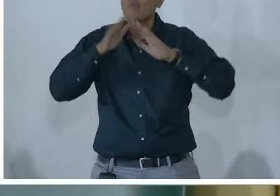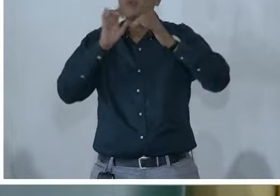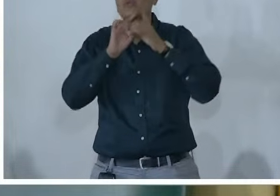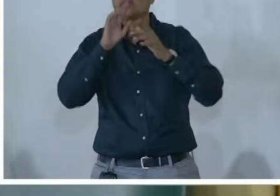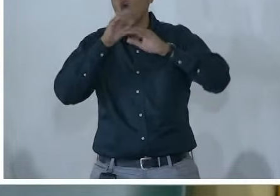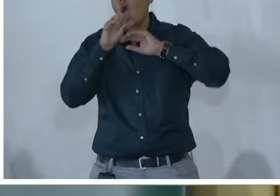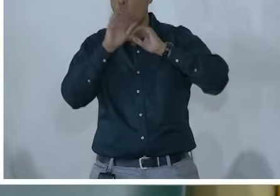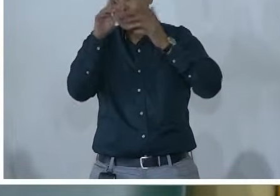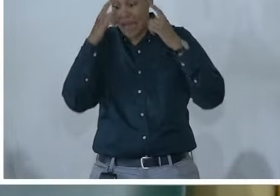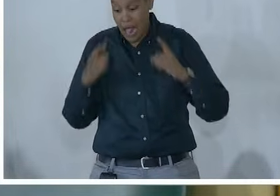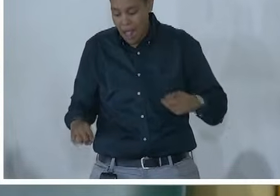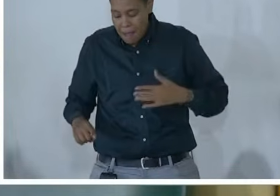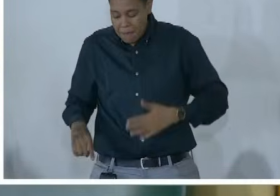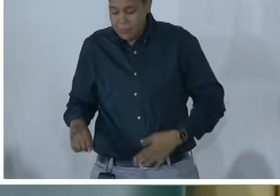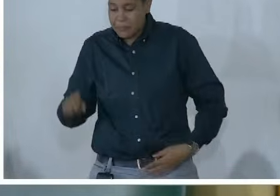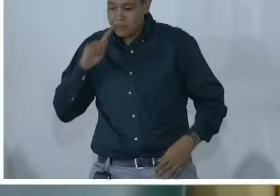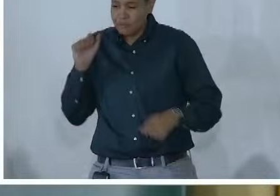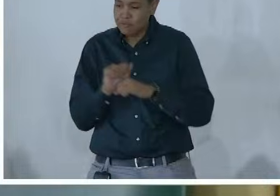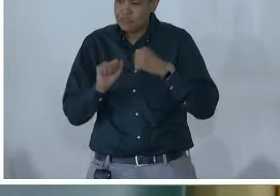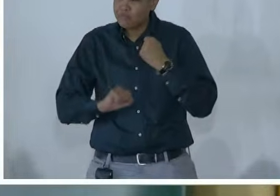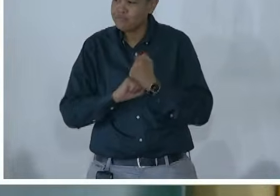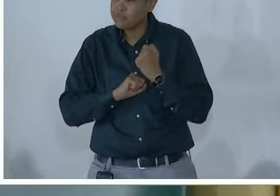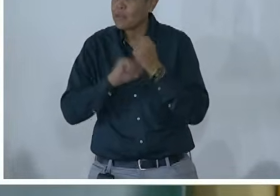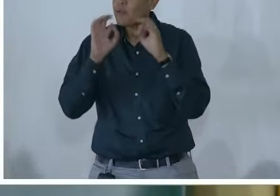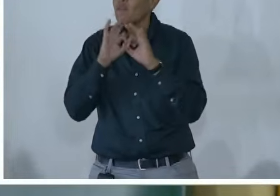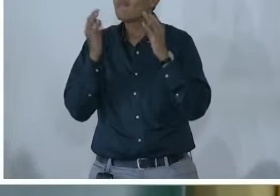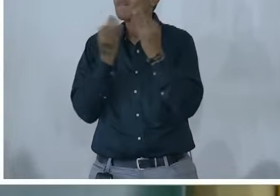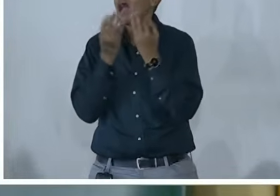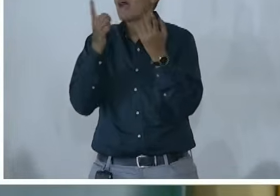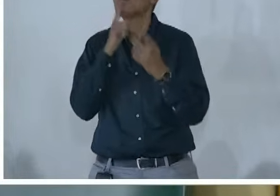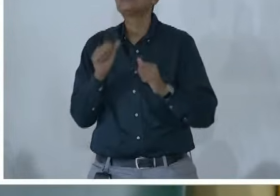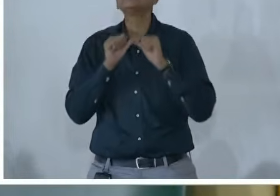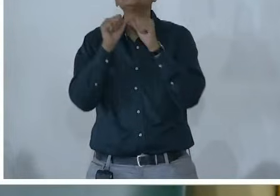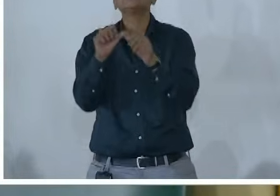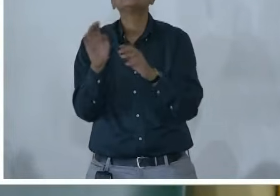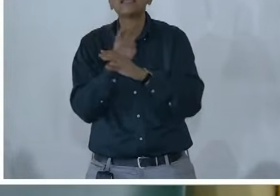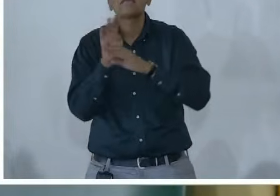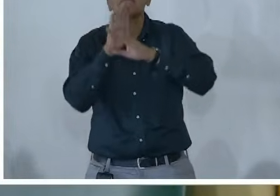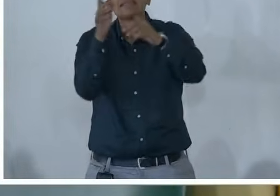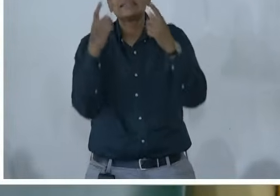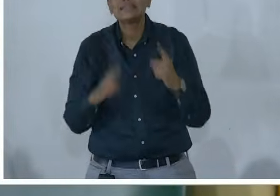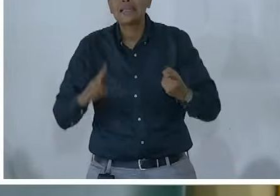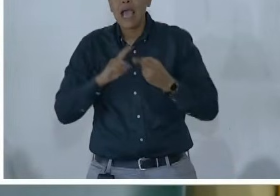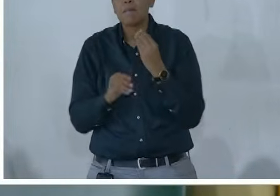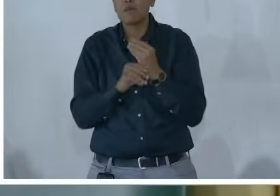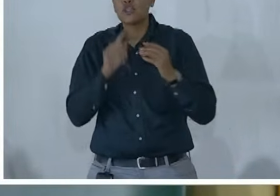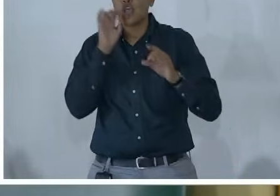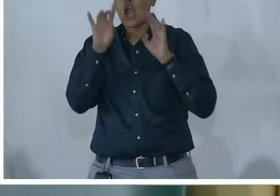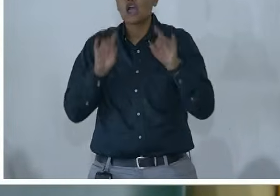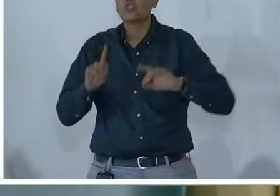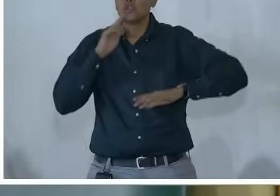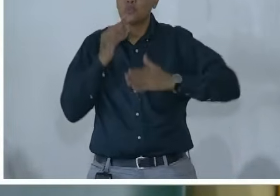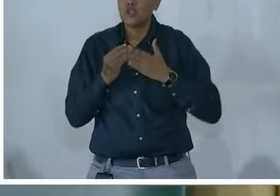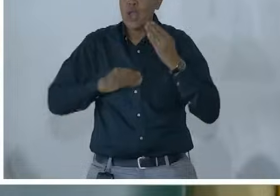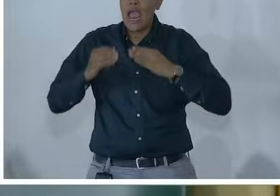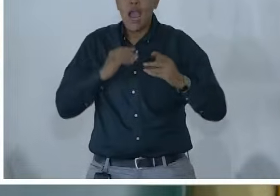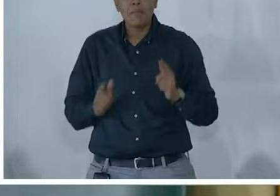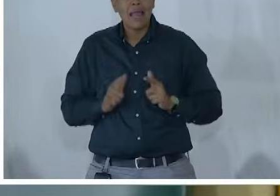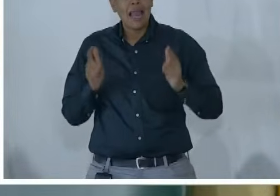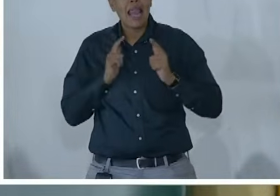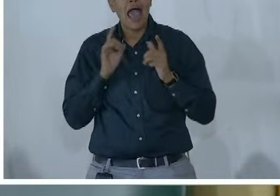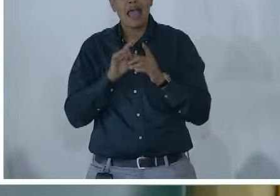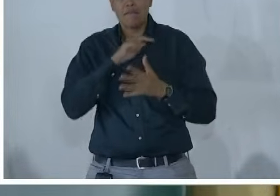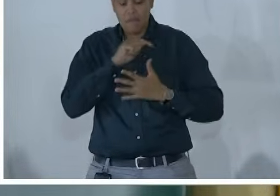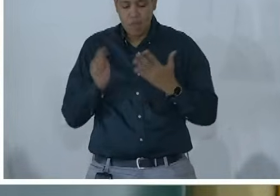Council. It has supported families, sustained businesses, and contributed to the economic life of